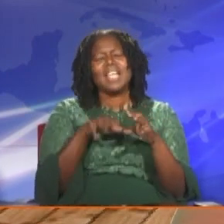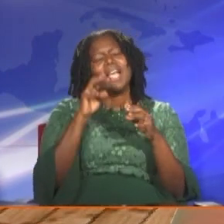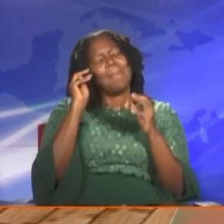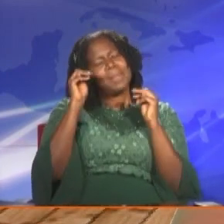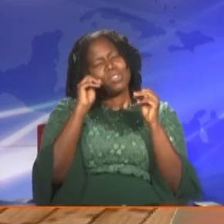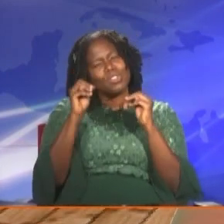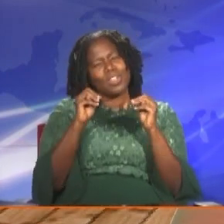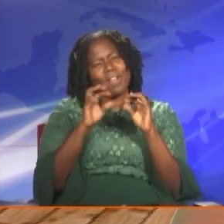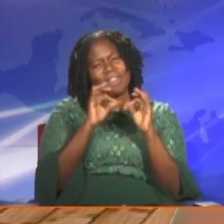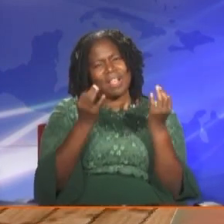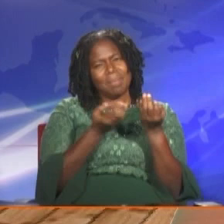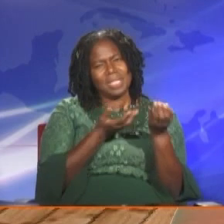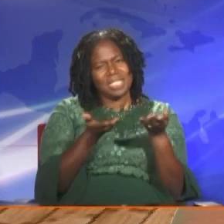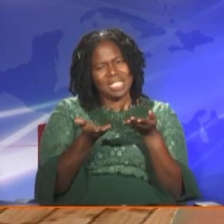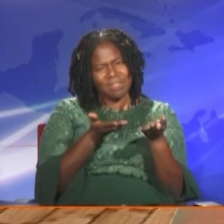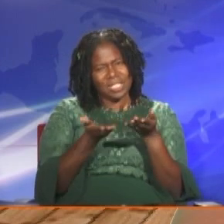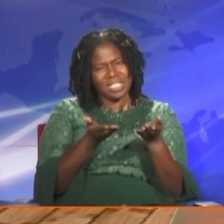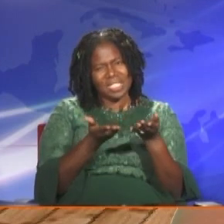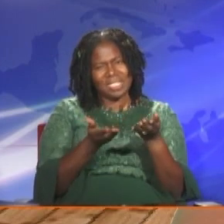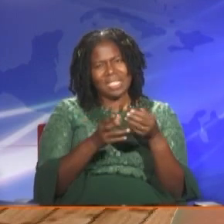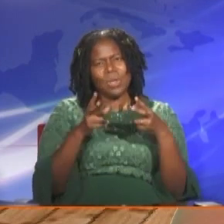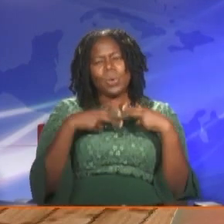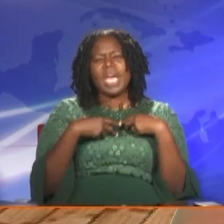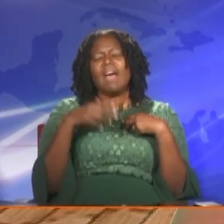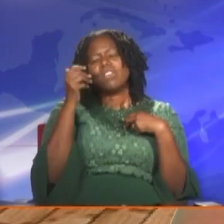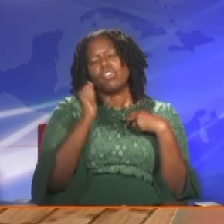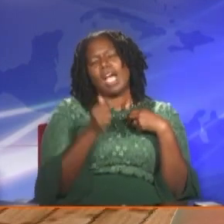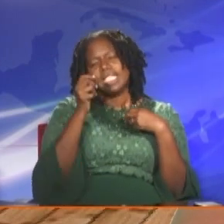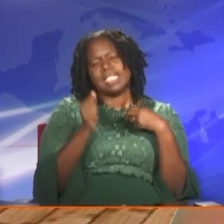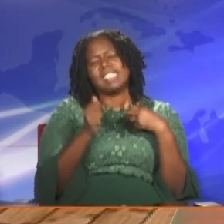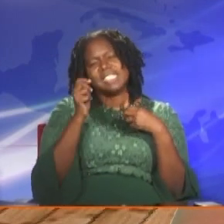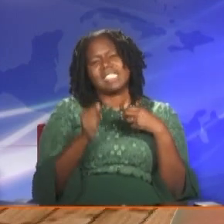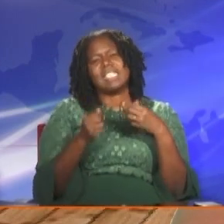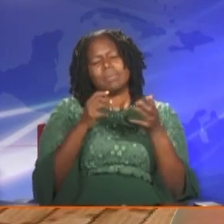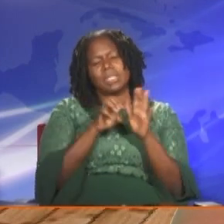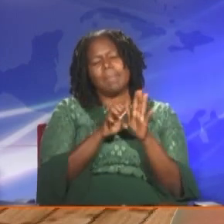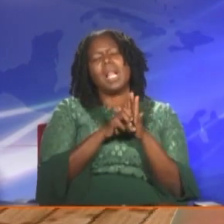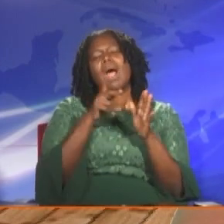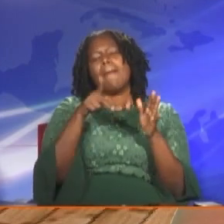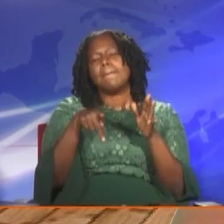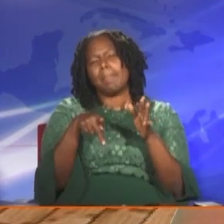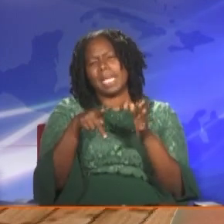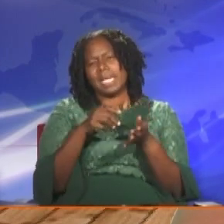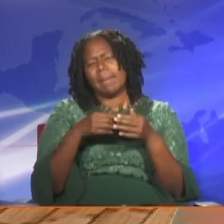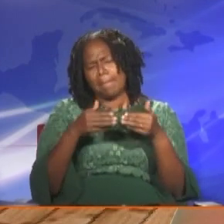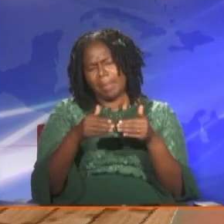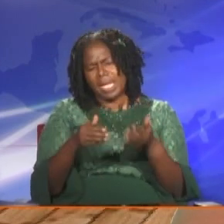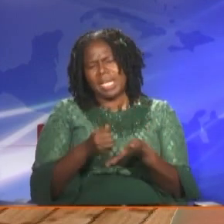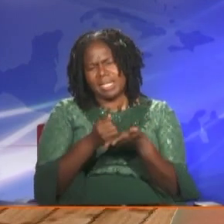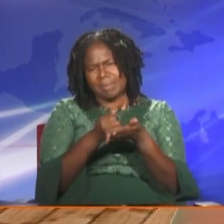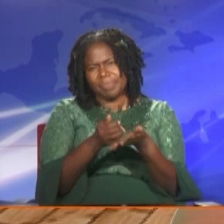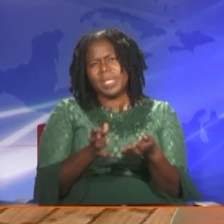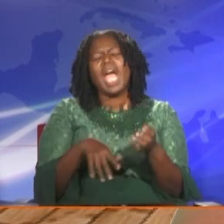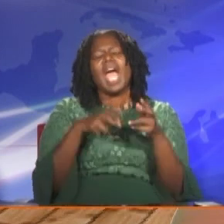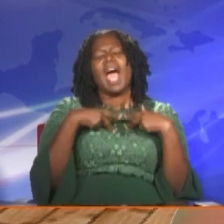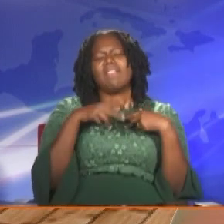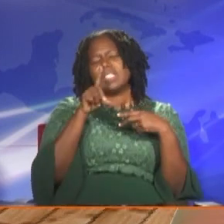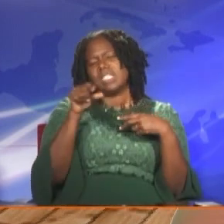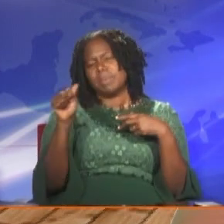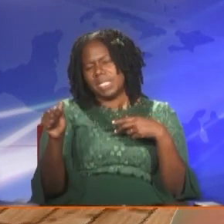we have quite a bit of grants. We have the public assistance grant. We have disability grant for